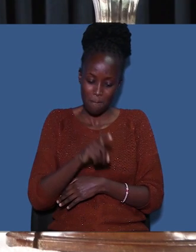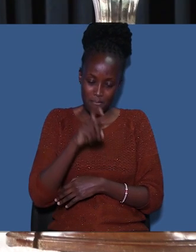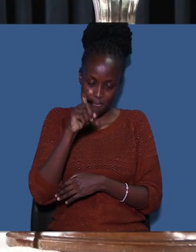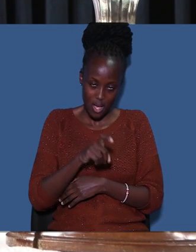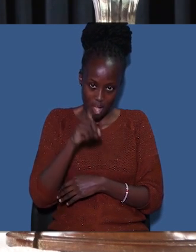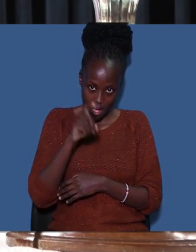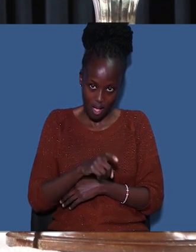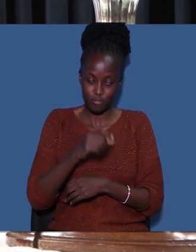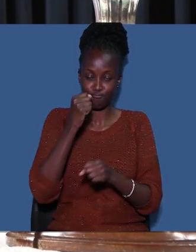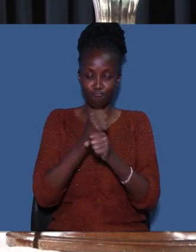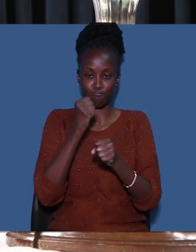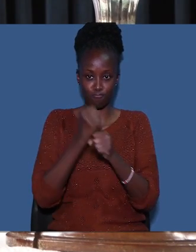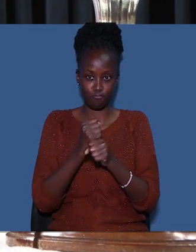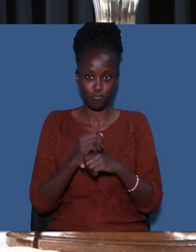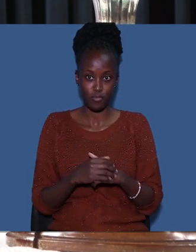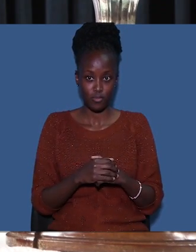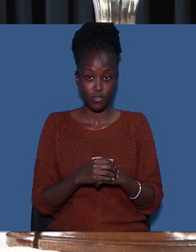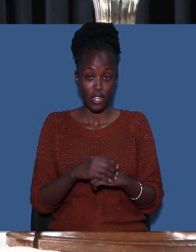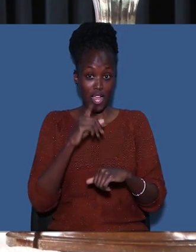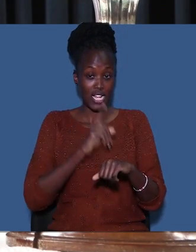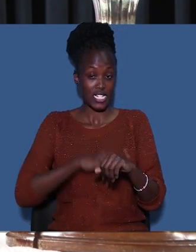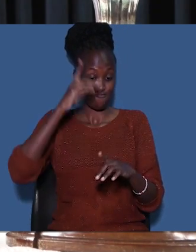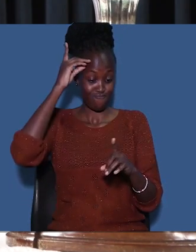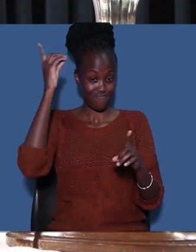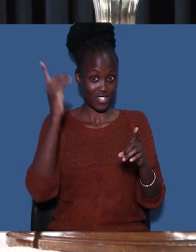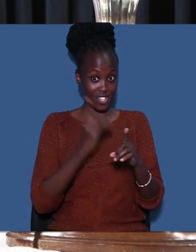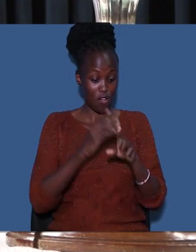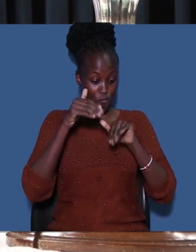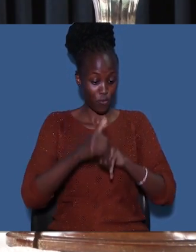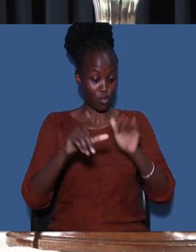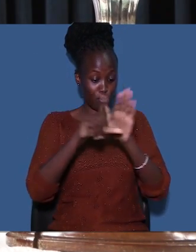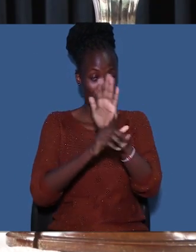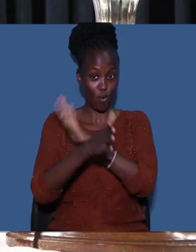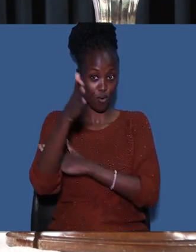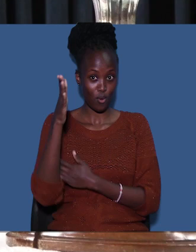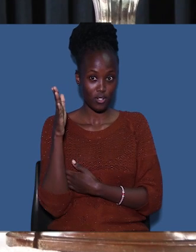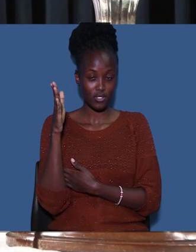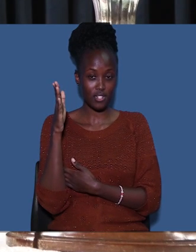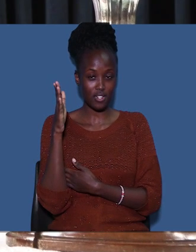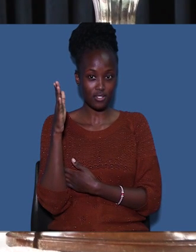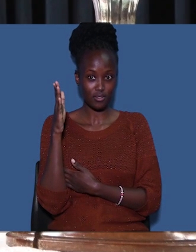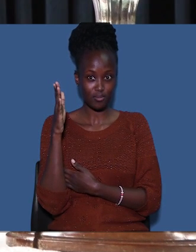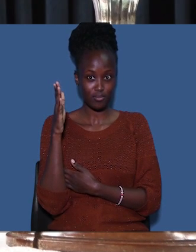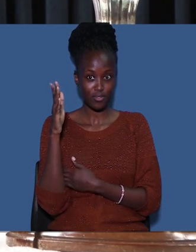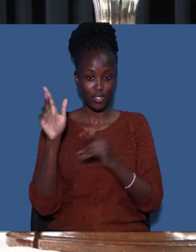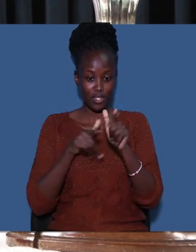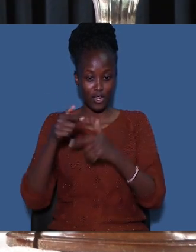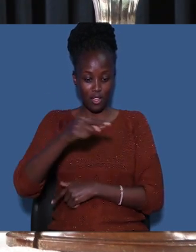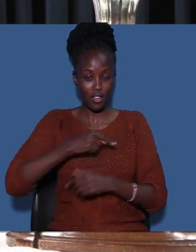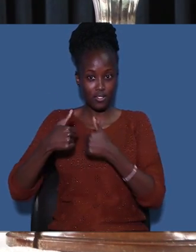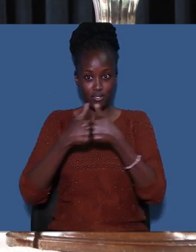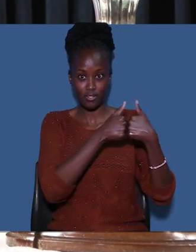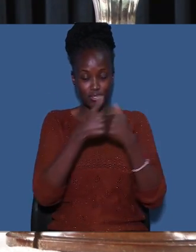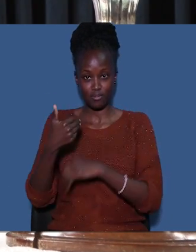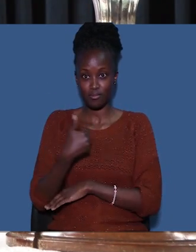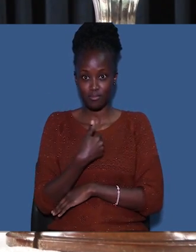is required of all citizens. When we choose to uphold God's law, we will not struggle to uphold